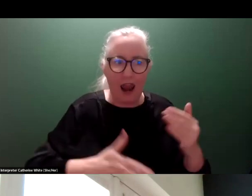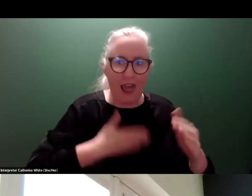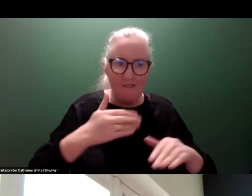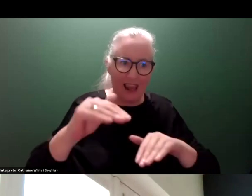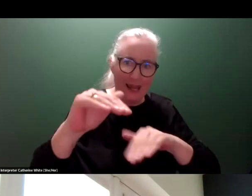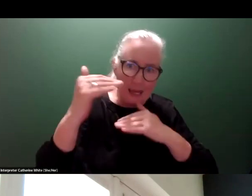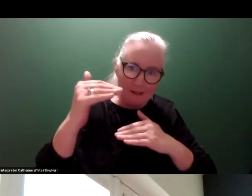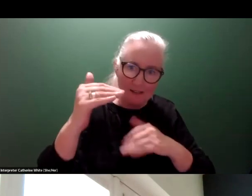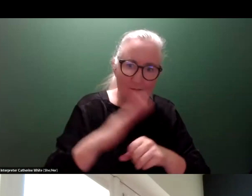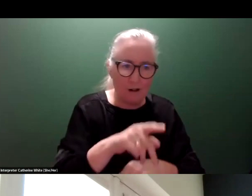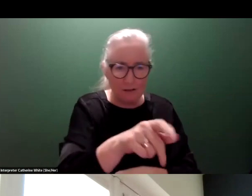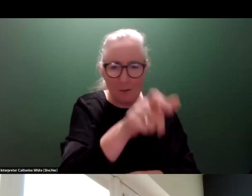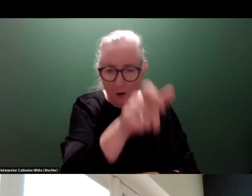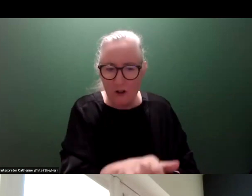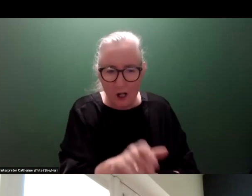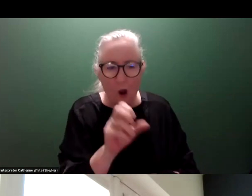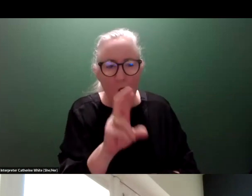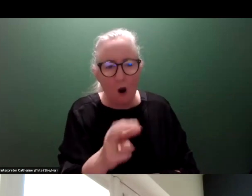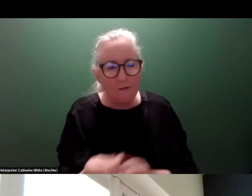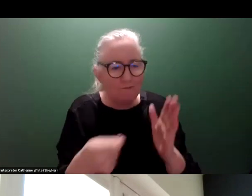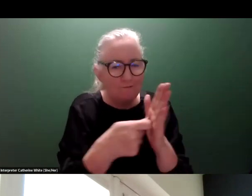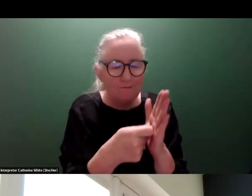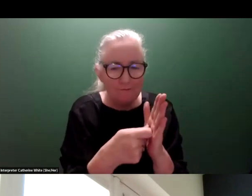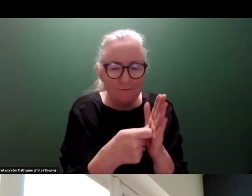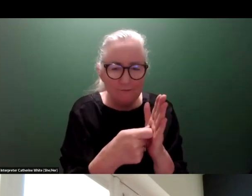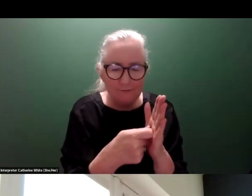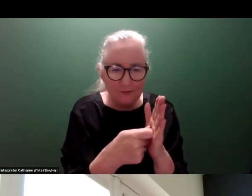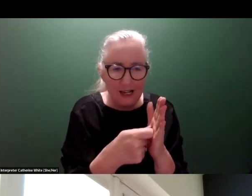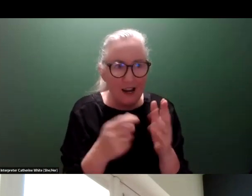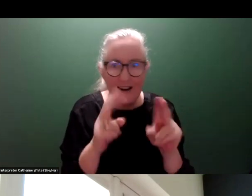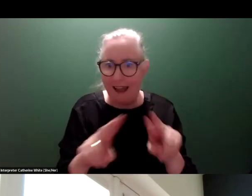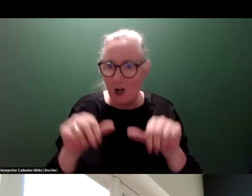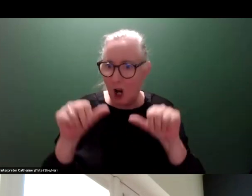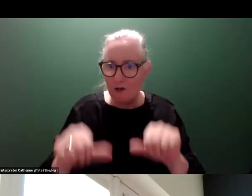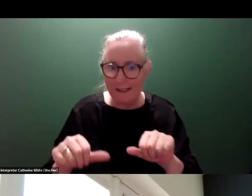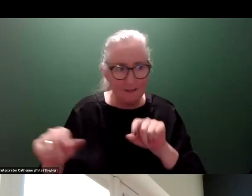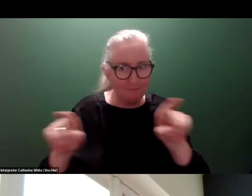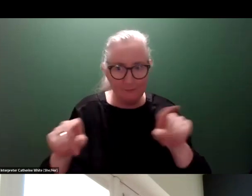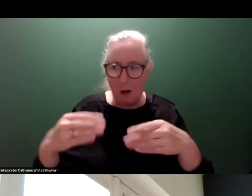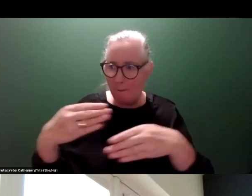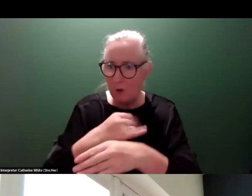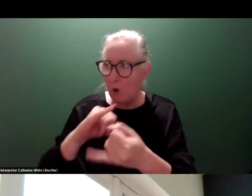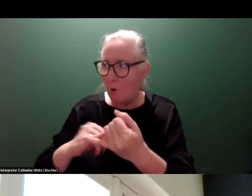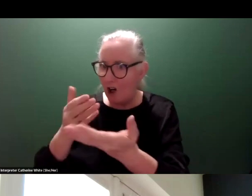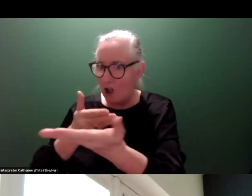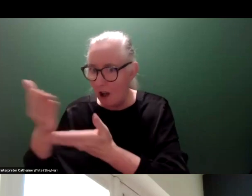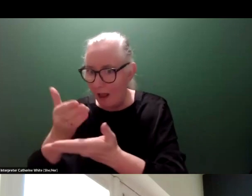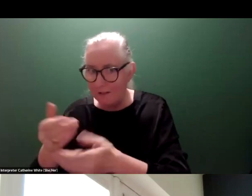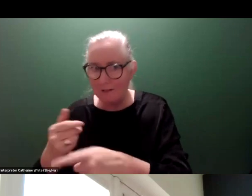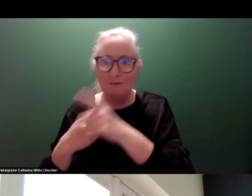patients, or where there is a significant disagreement between those consulted and healthcare